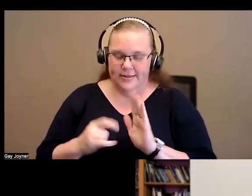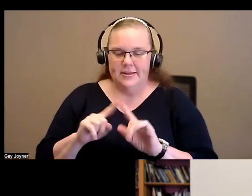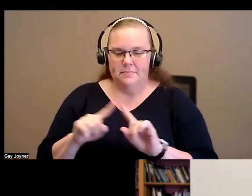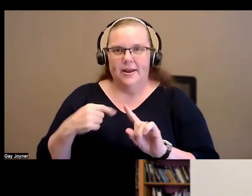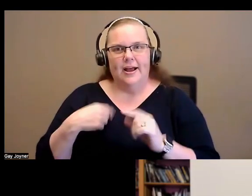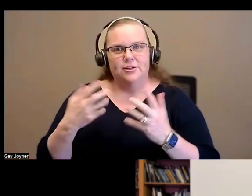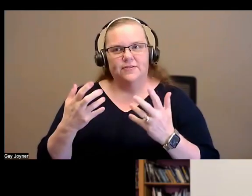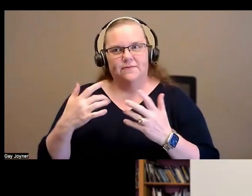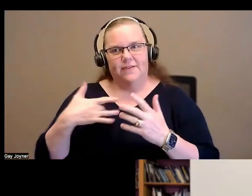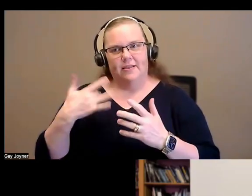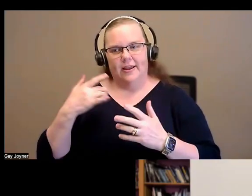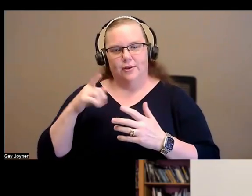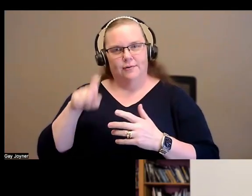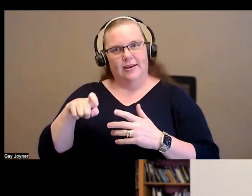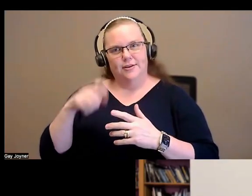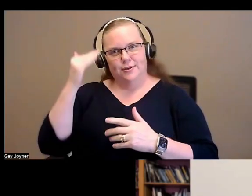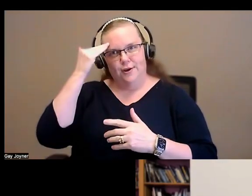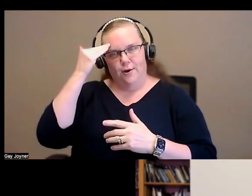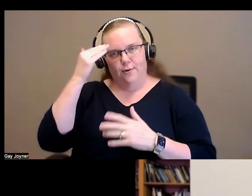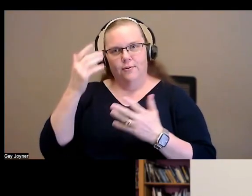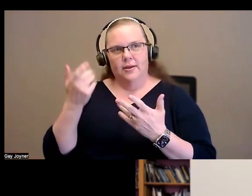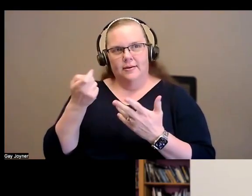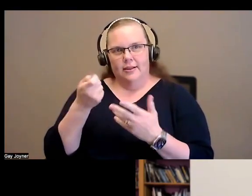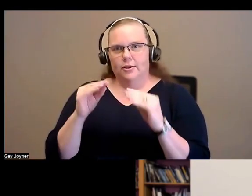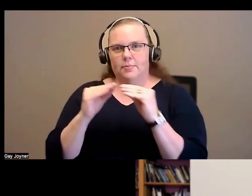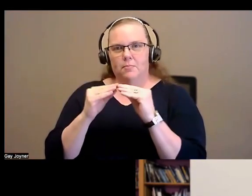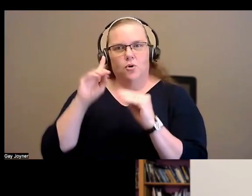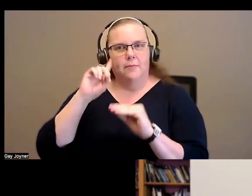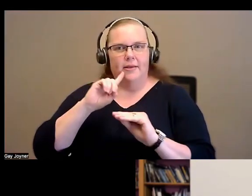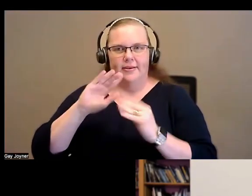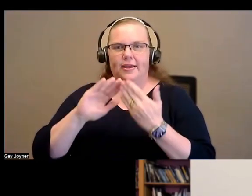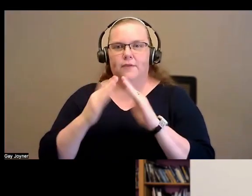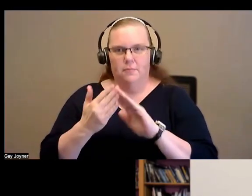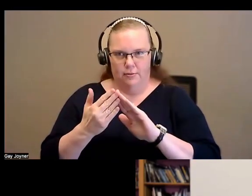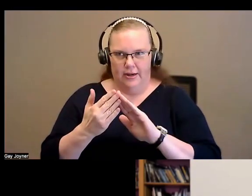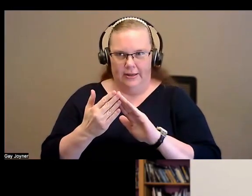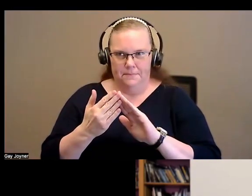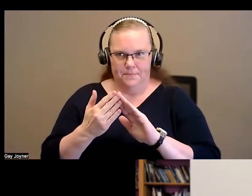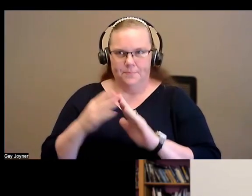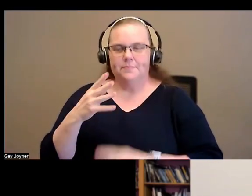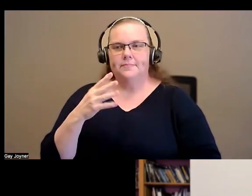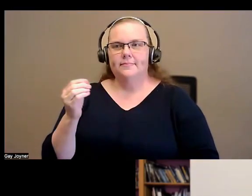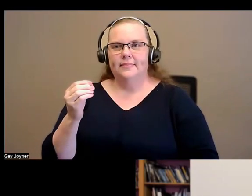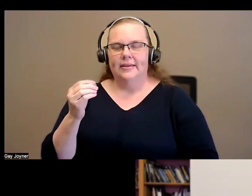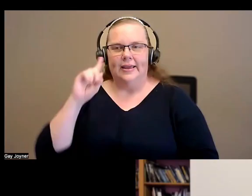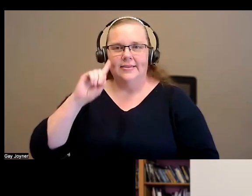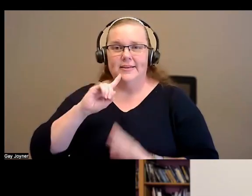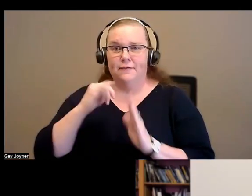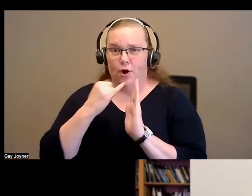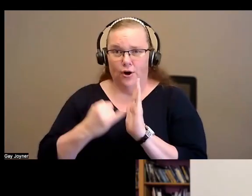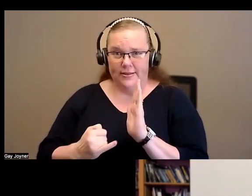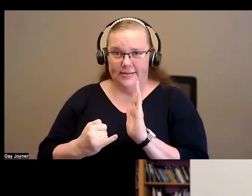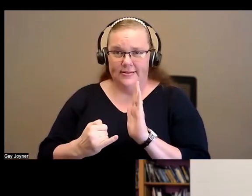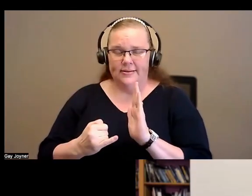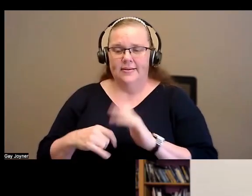art, but I just felt like you needed to know a little bit more about the deaf community and the